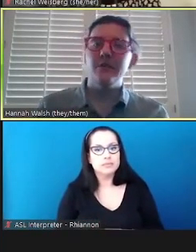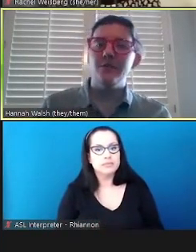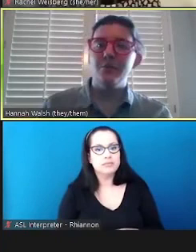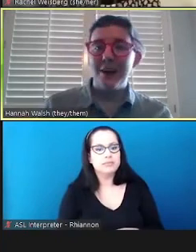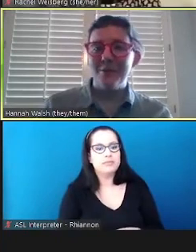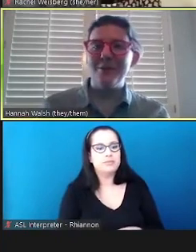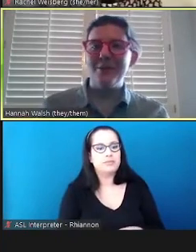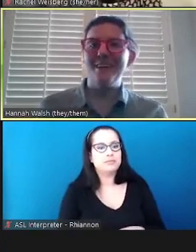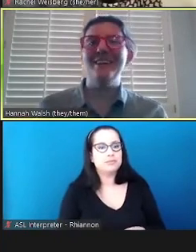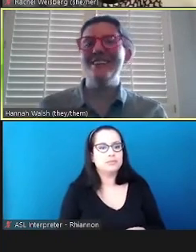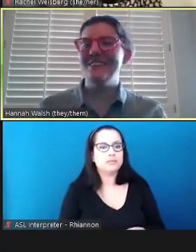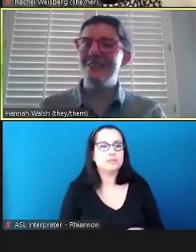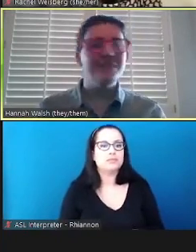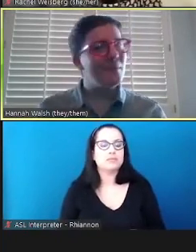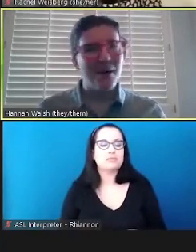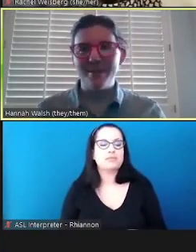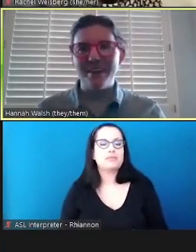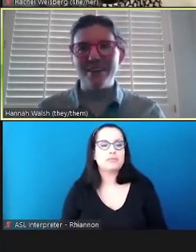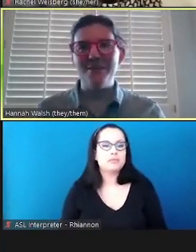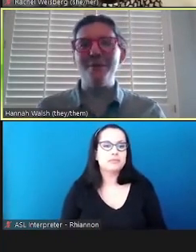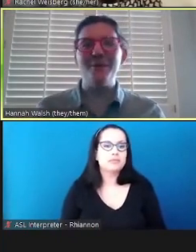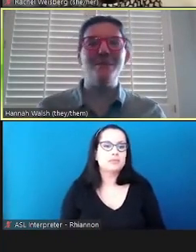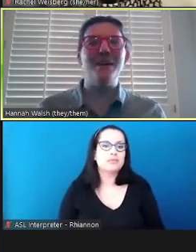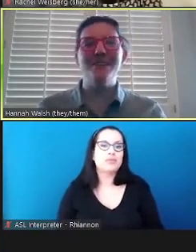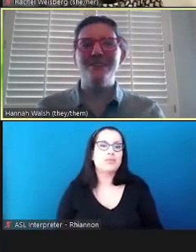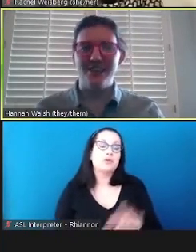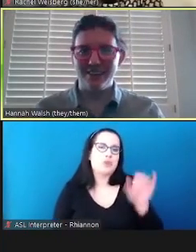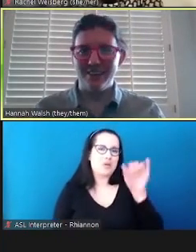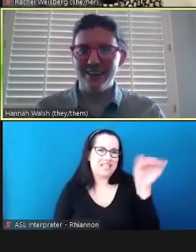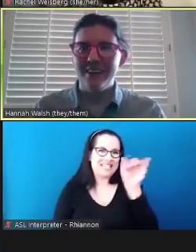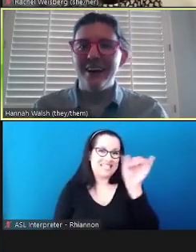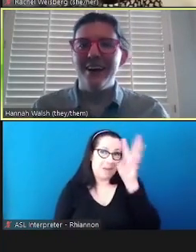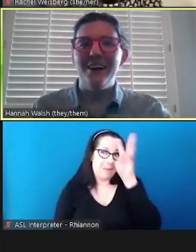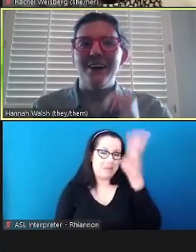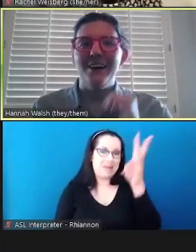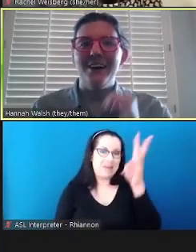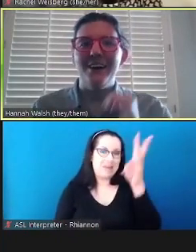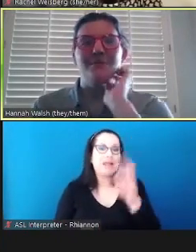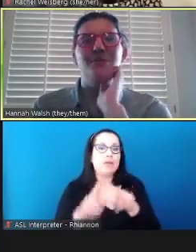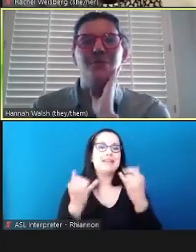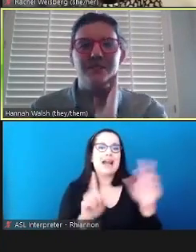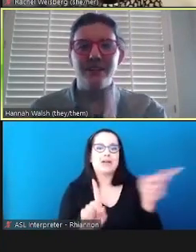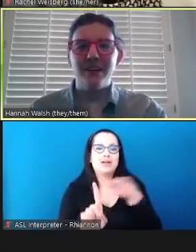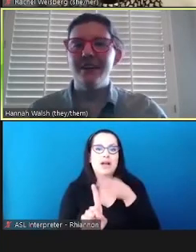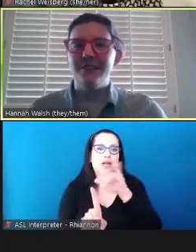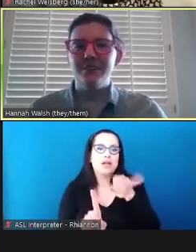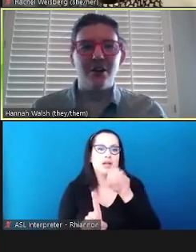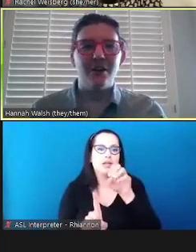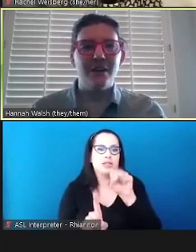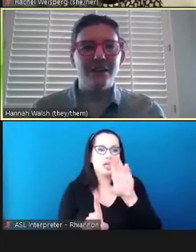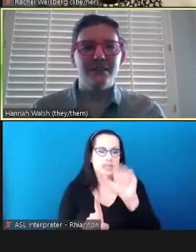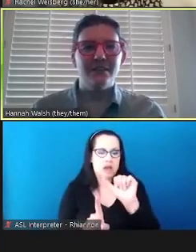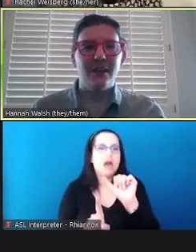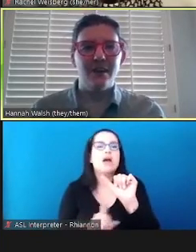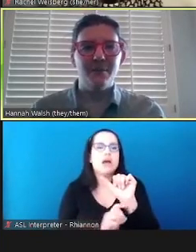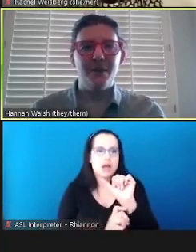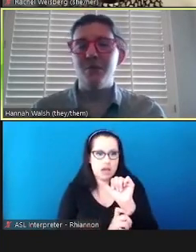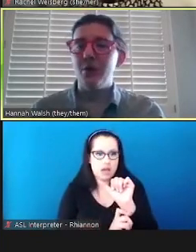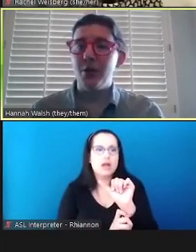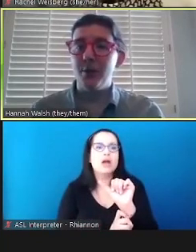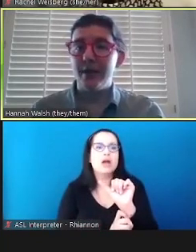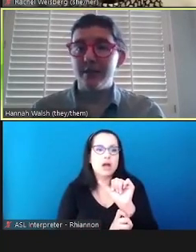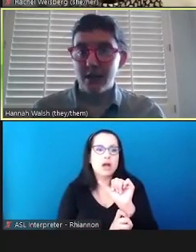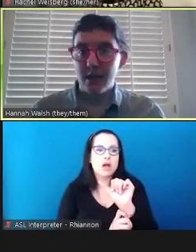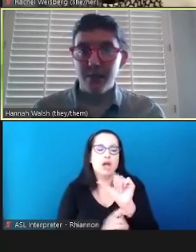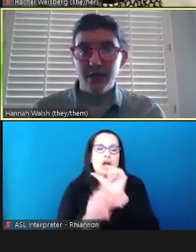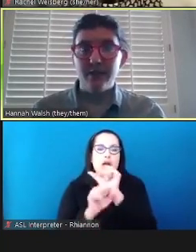Okay, so now we're going, still same hypothetical, but we're going back to Jessica. So Jessica is the employee